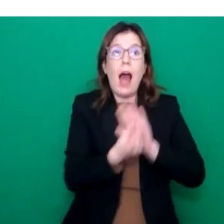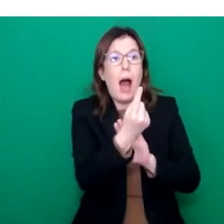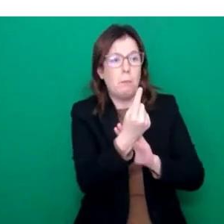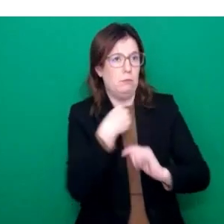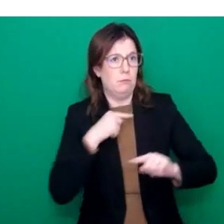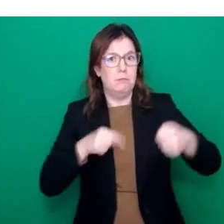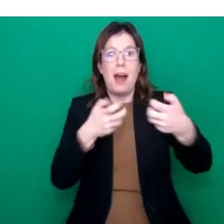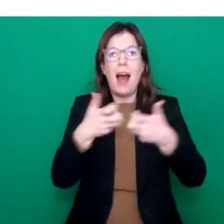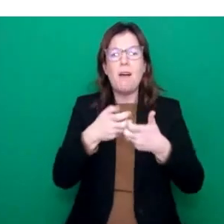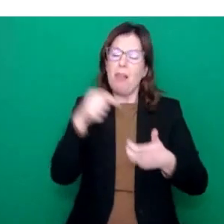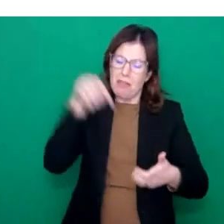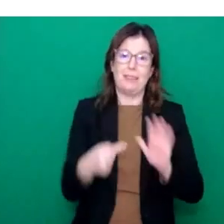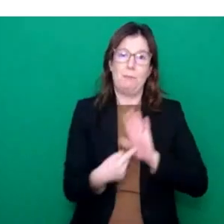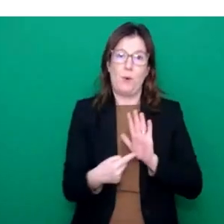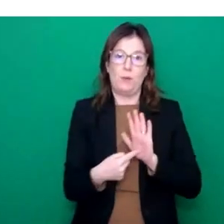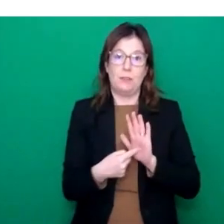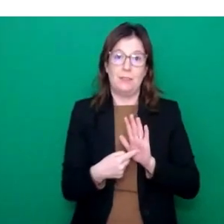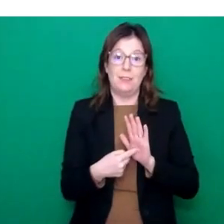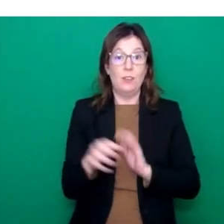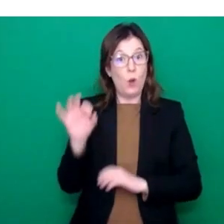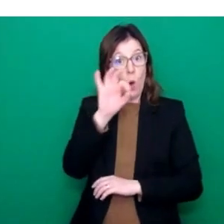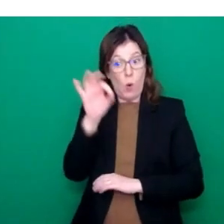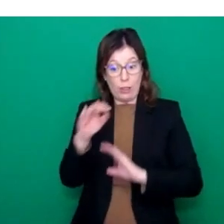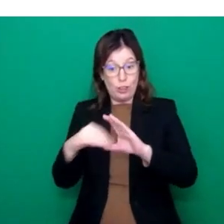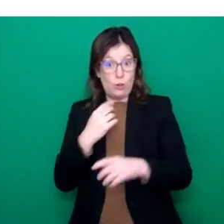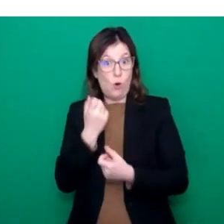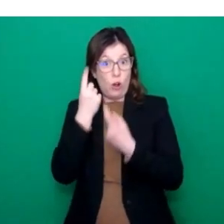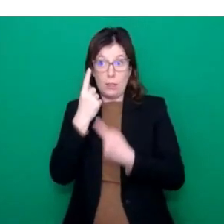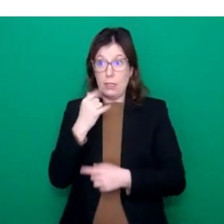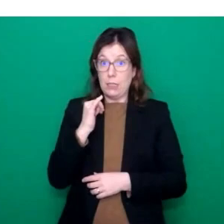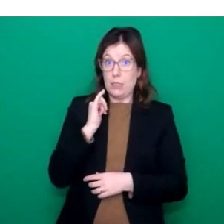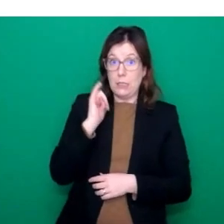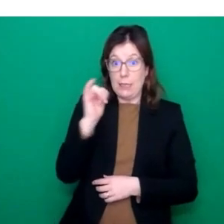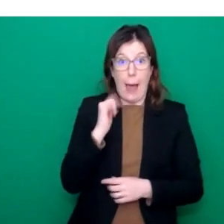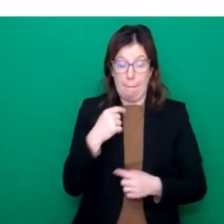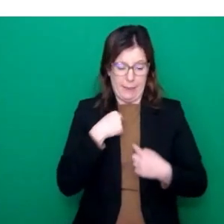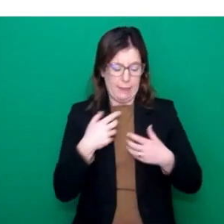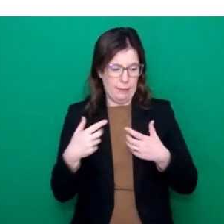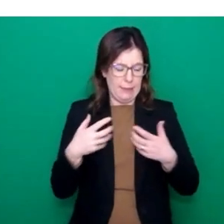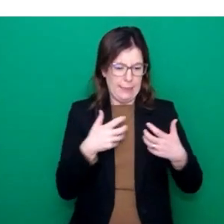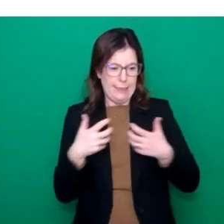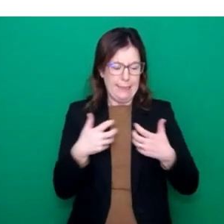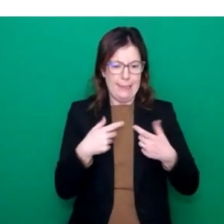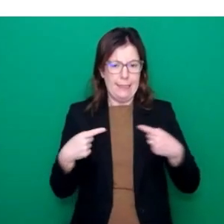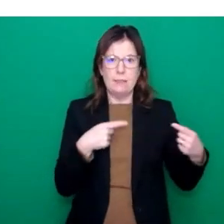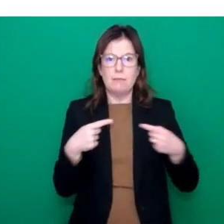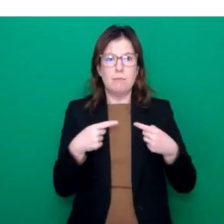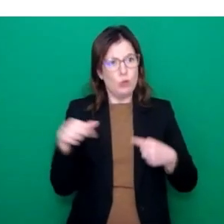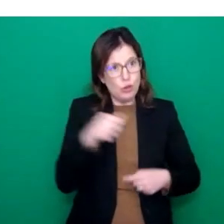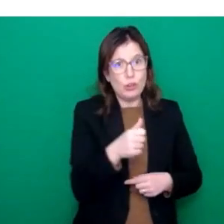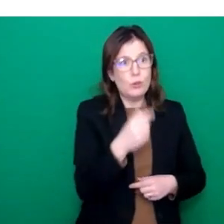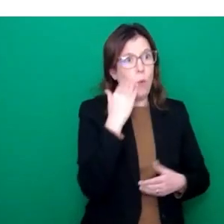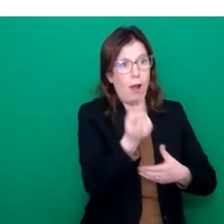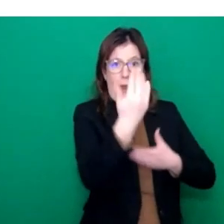most key thing here. So I hear what they're saying, and like you similarly thought, well, good, show up, because you need to be in these spaces so you can